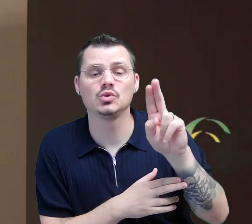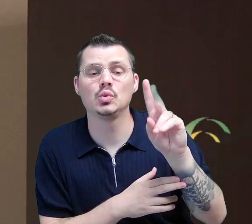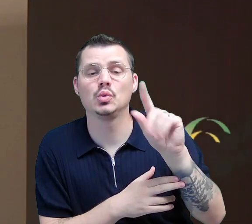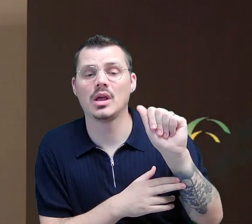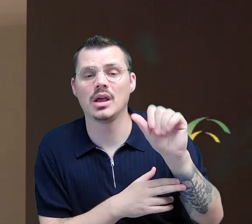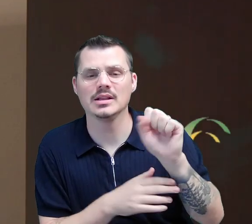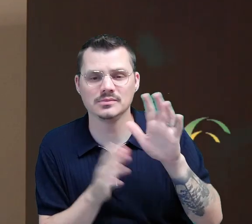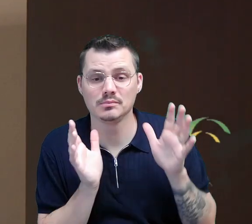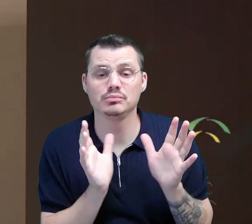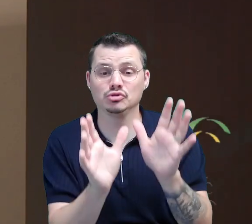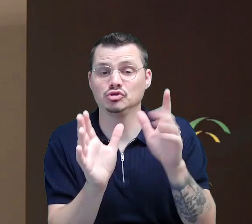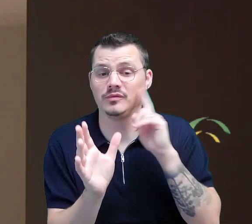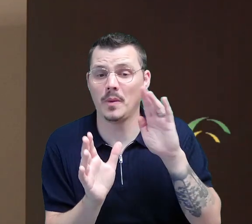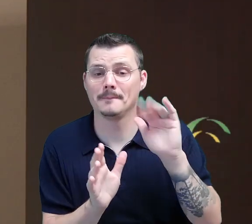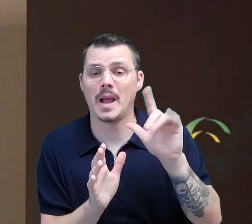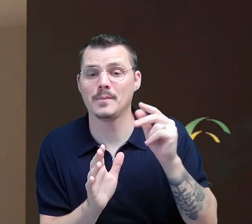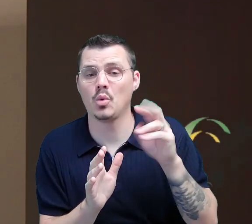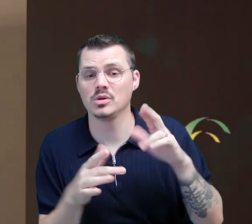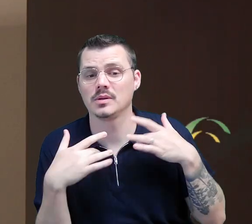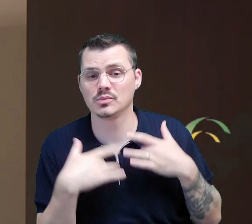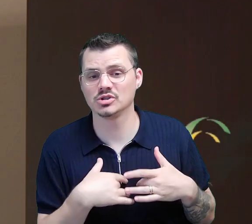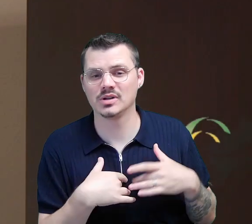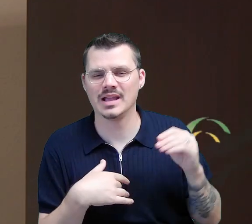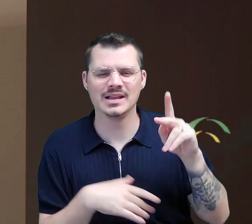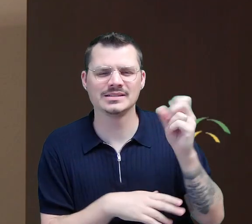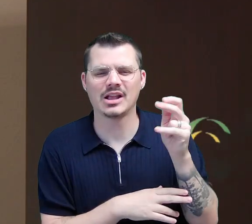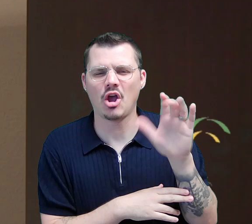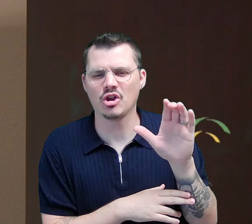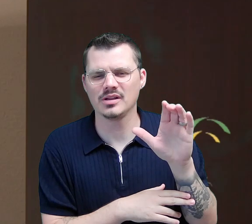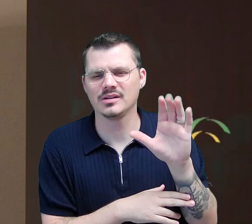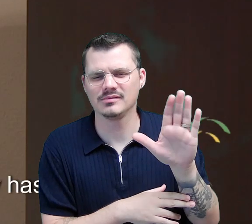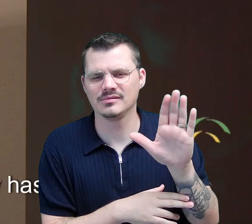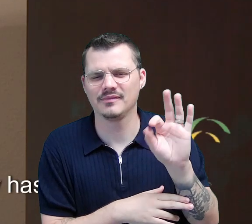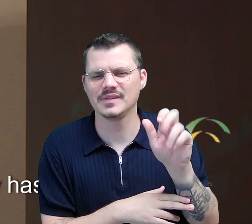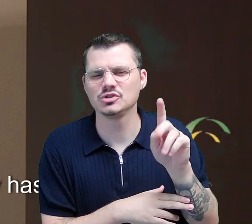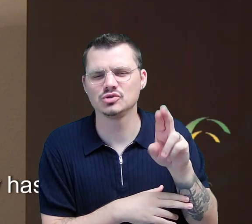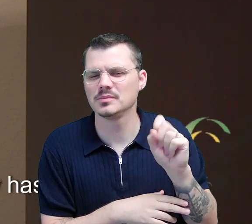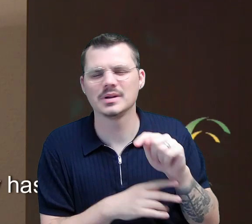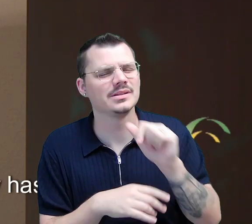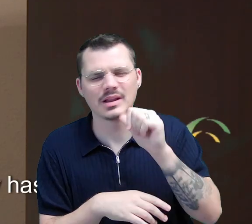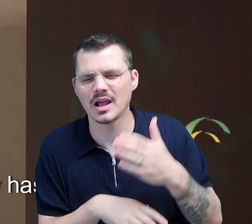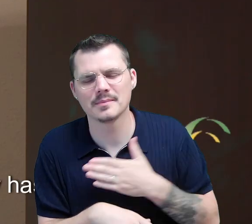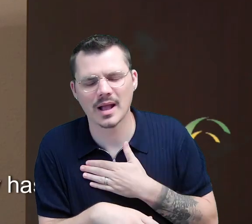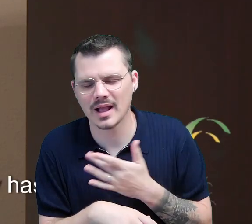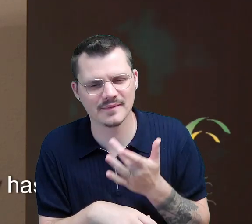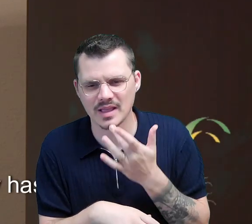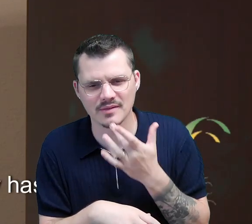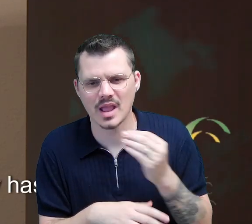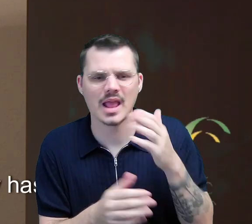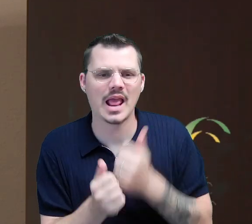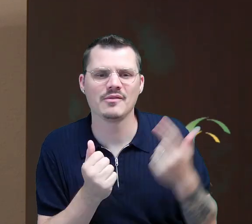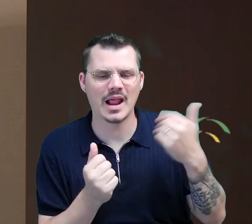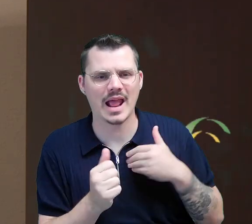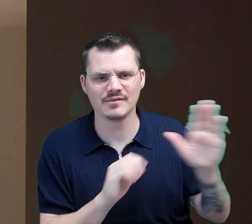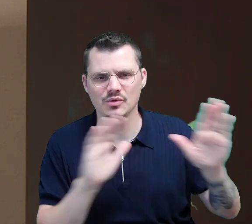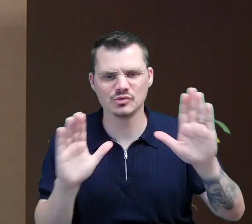Latuda is pushed for bipolar depression with psychotic features, but it's not my favorite, and everybody